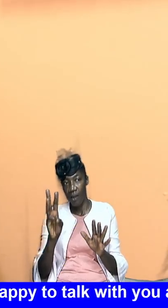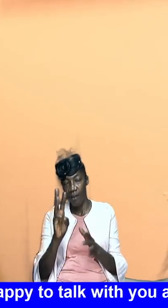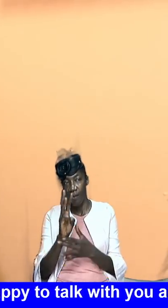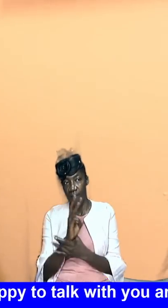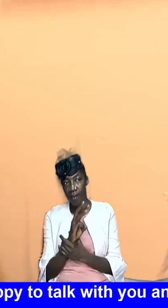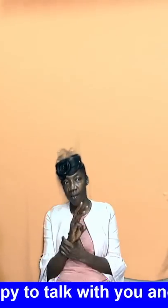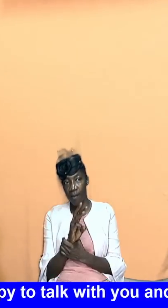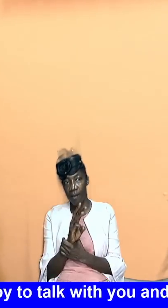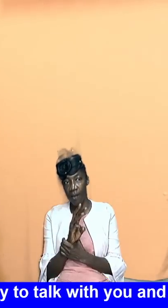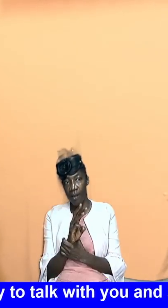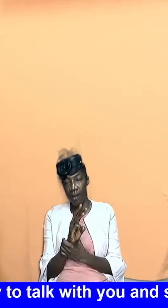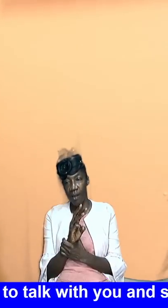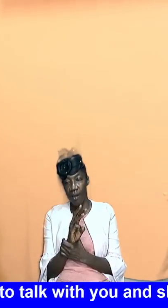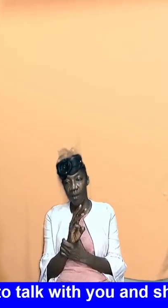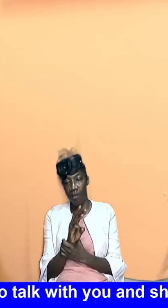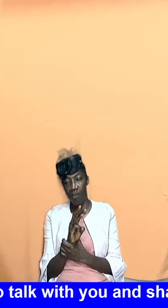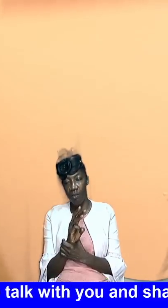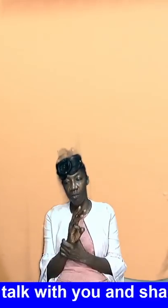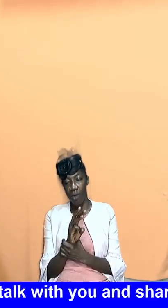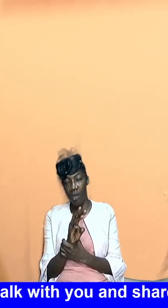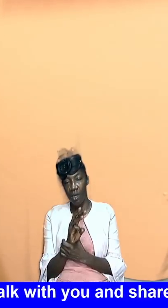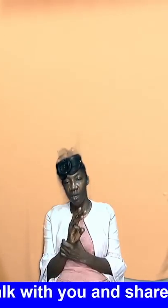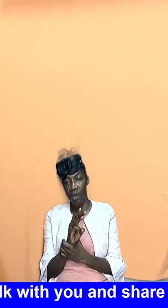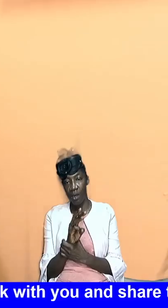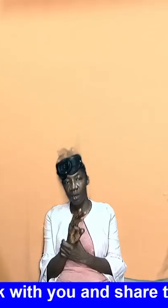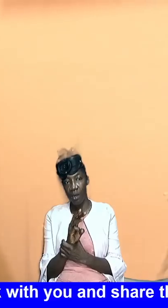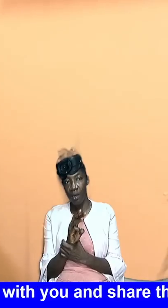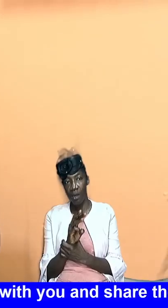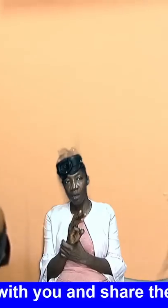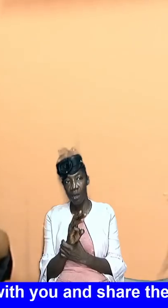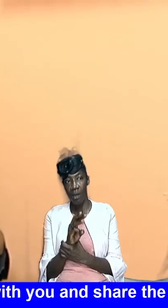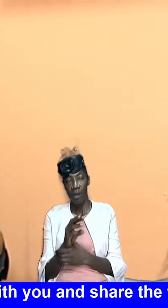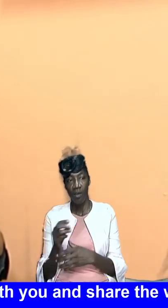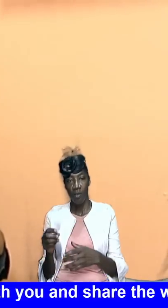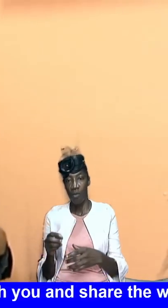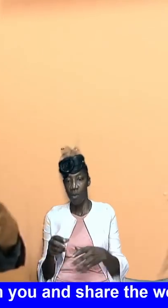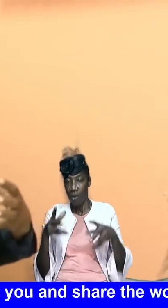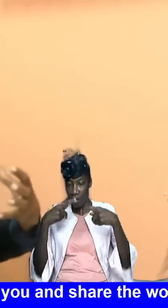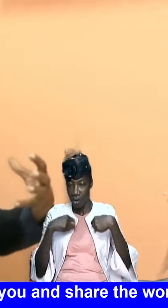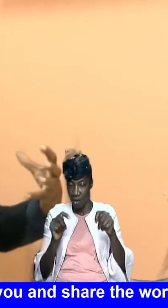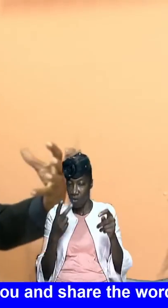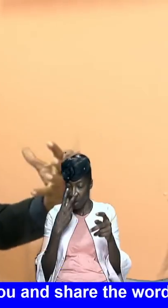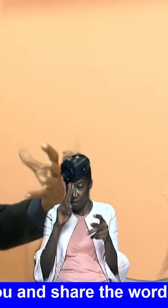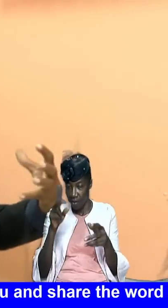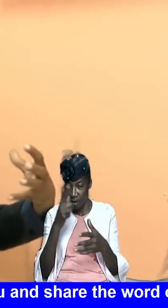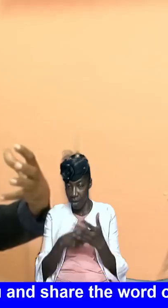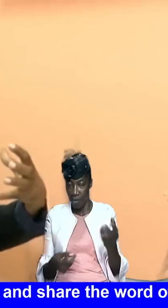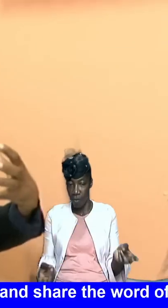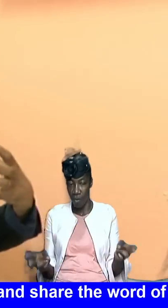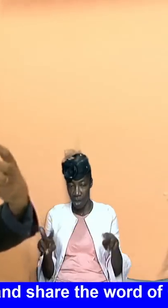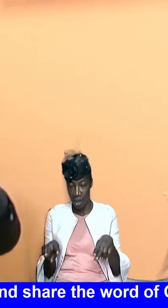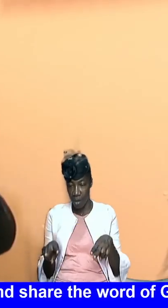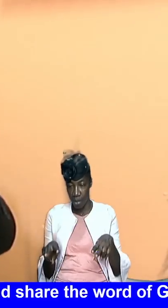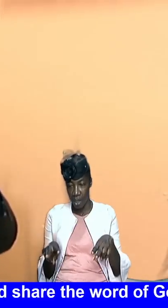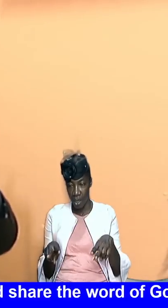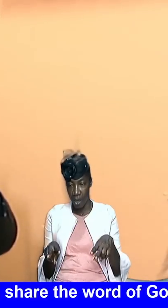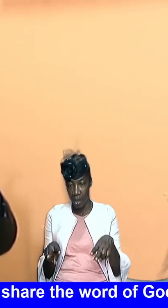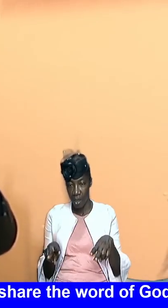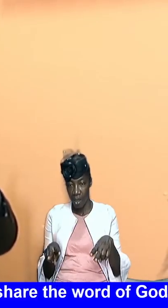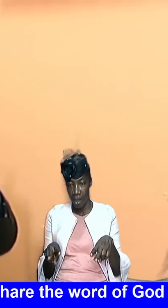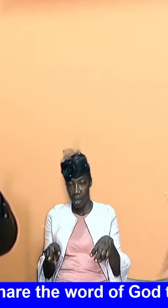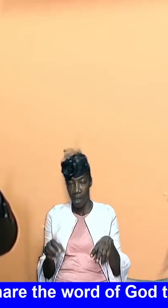we are going to try and see what happens if we can put